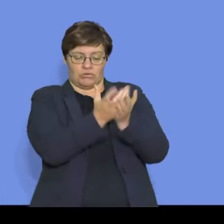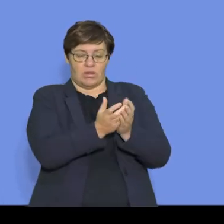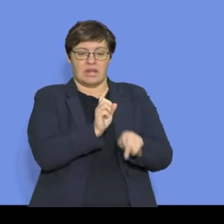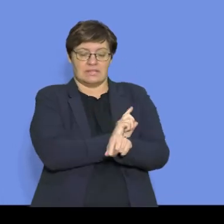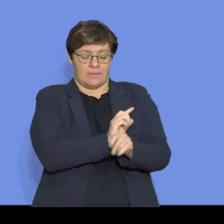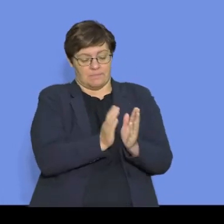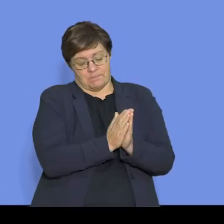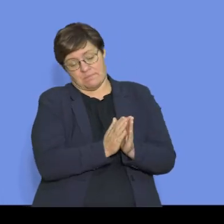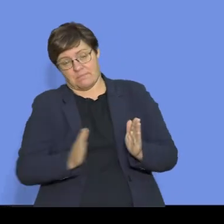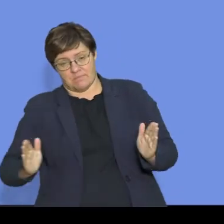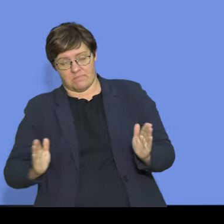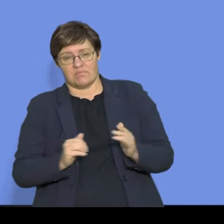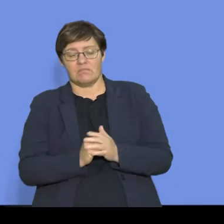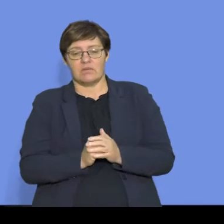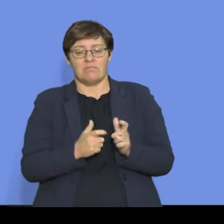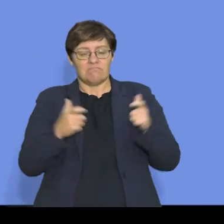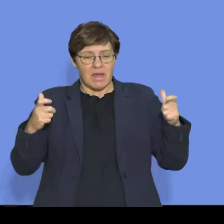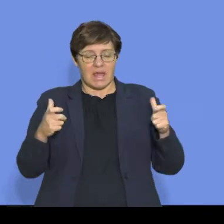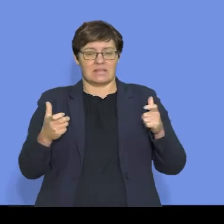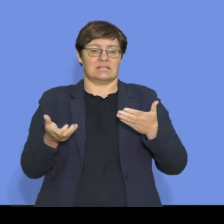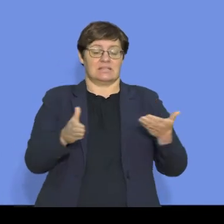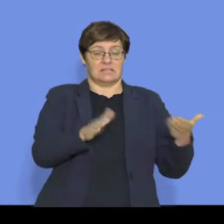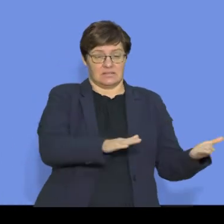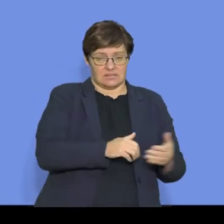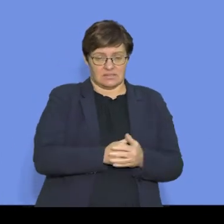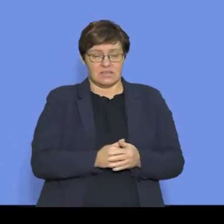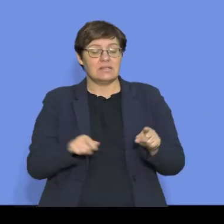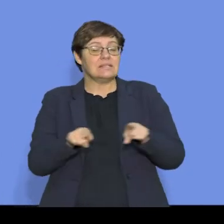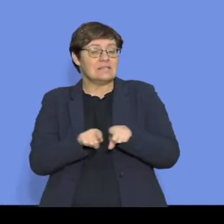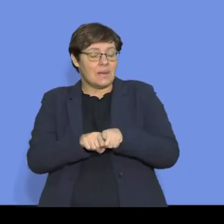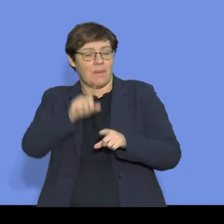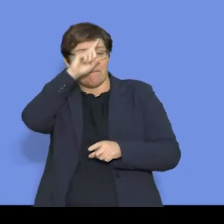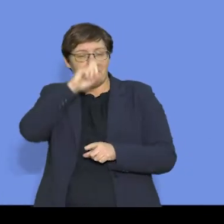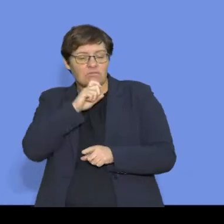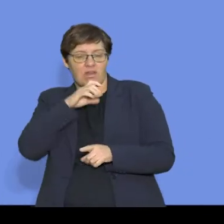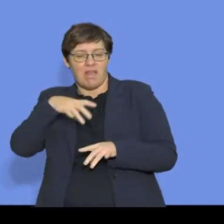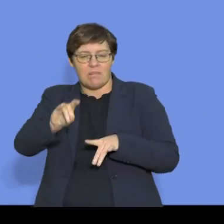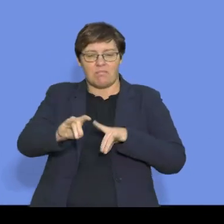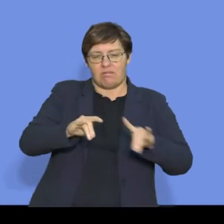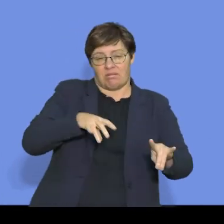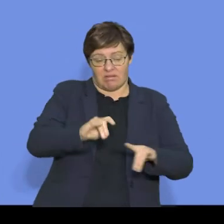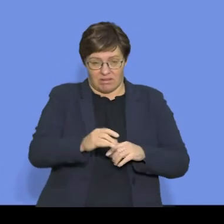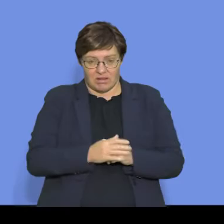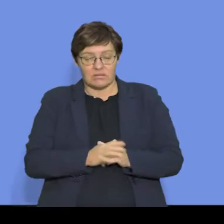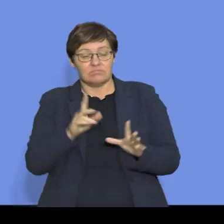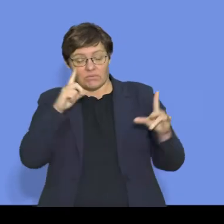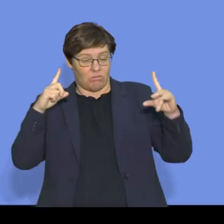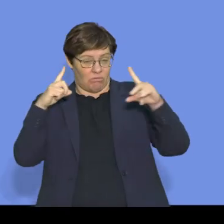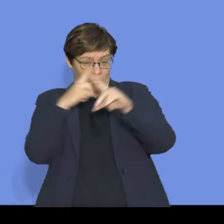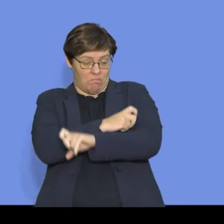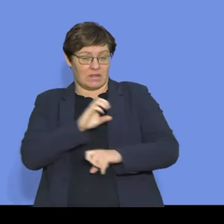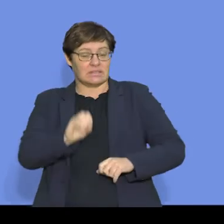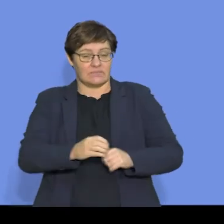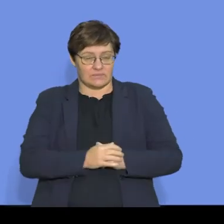timescale with the mass extinctions and pictures of animals. So this is quite a complex